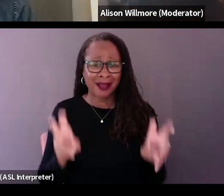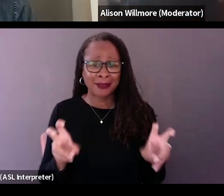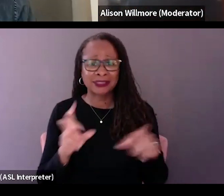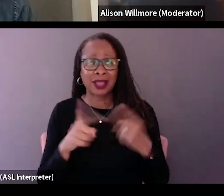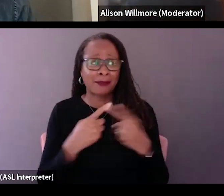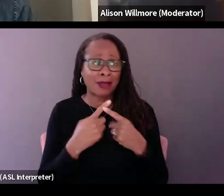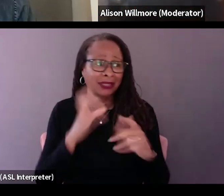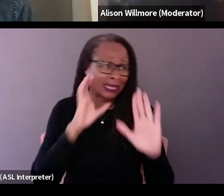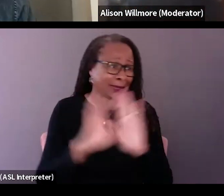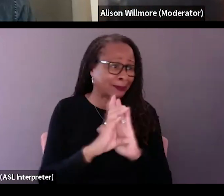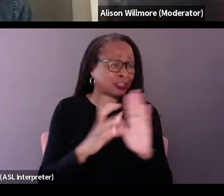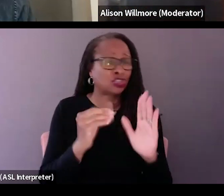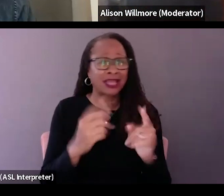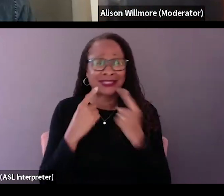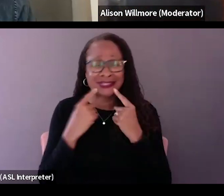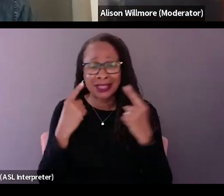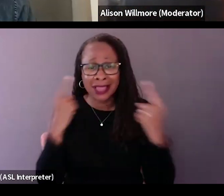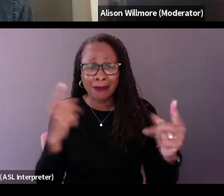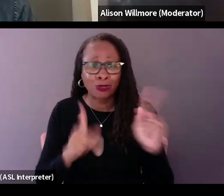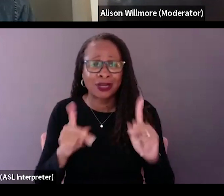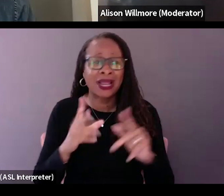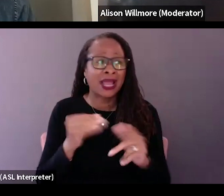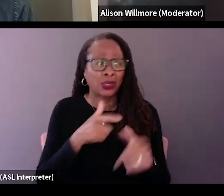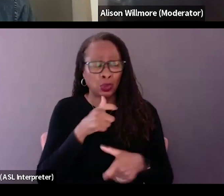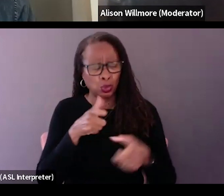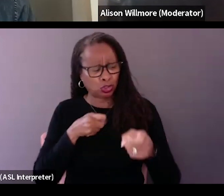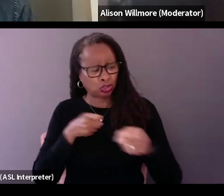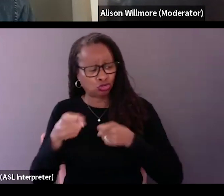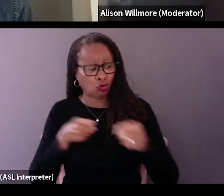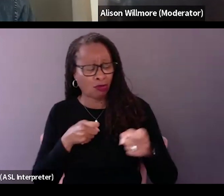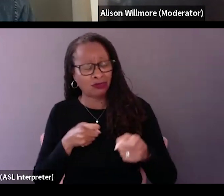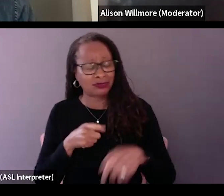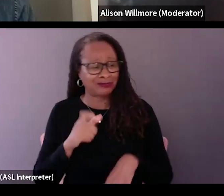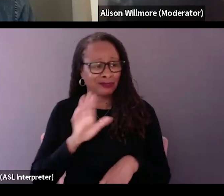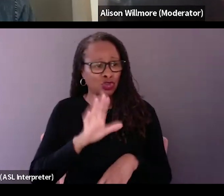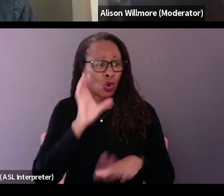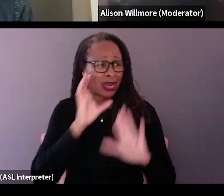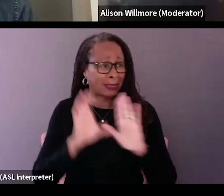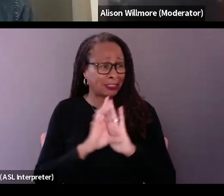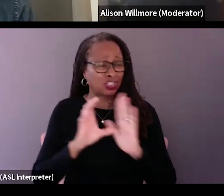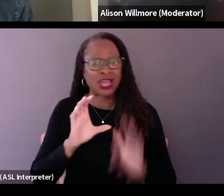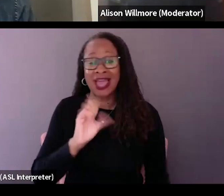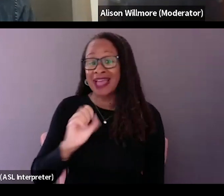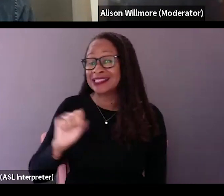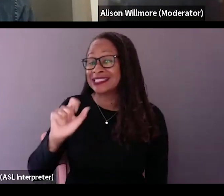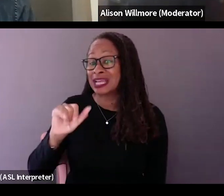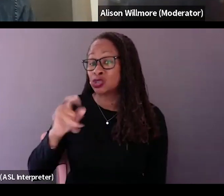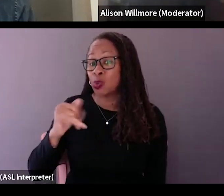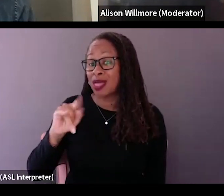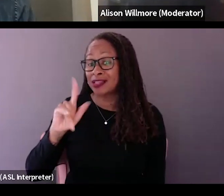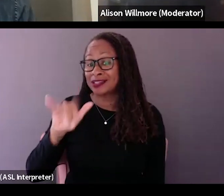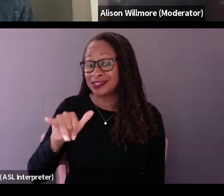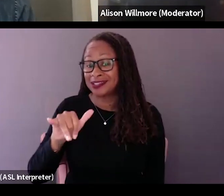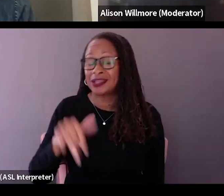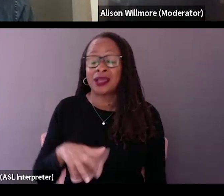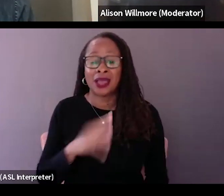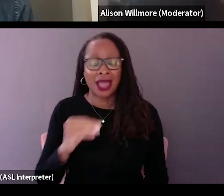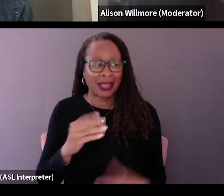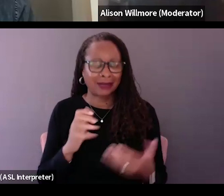and celebrity and who gets to control someone's sexuality and monetize